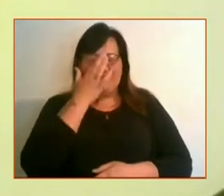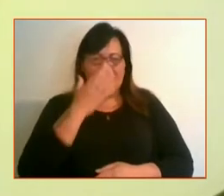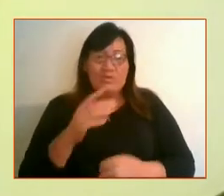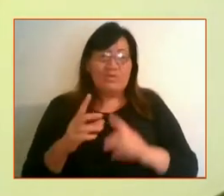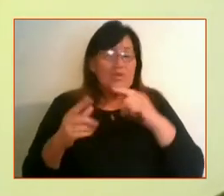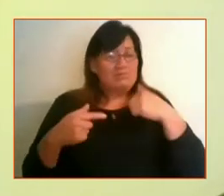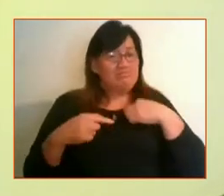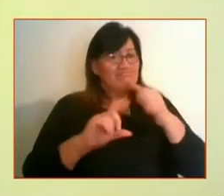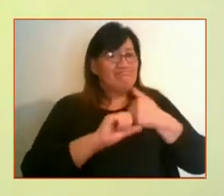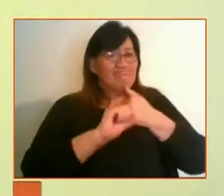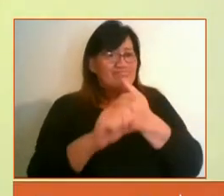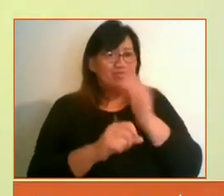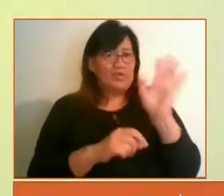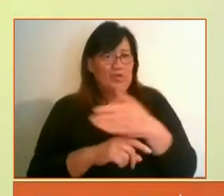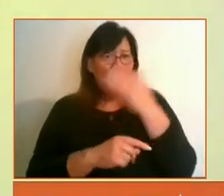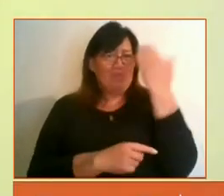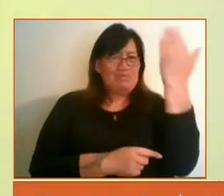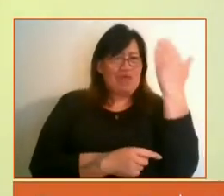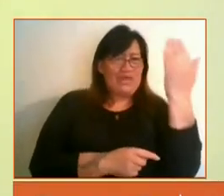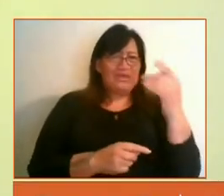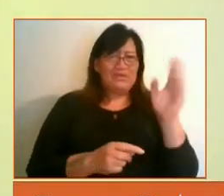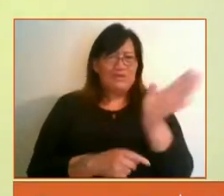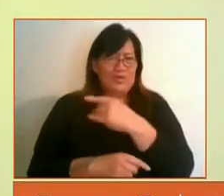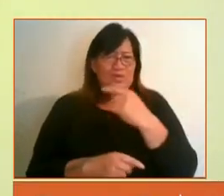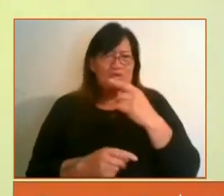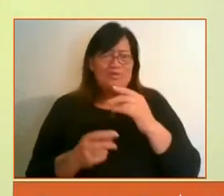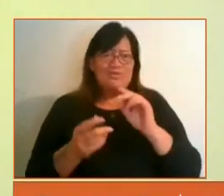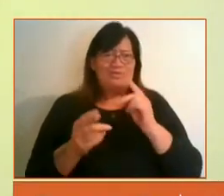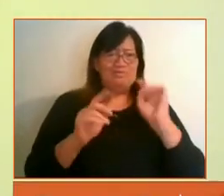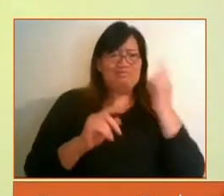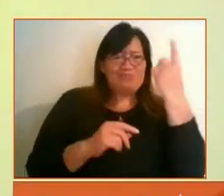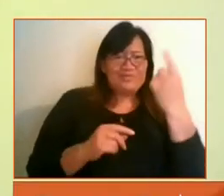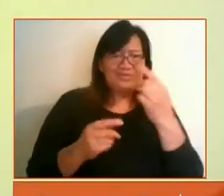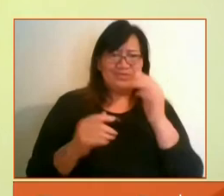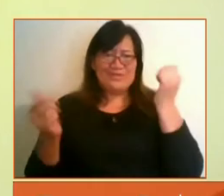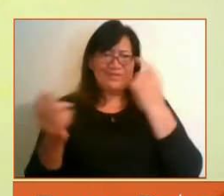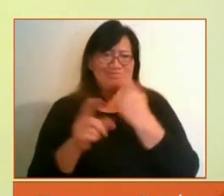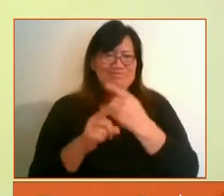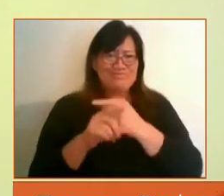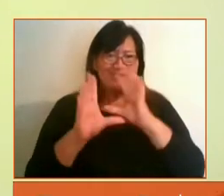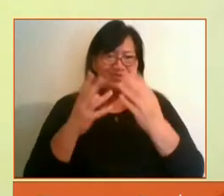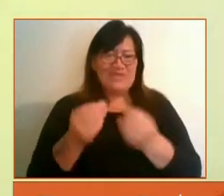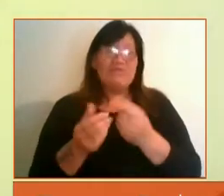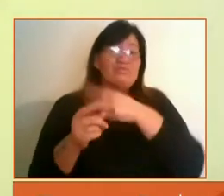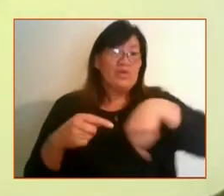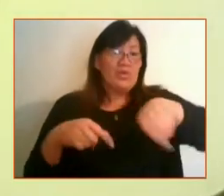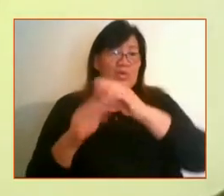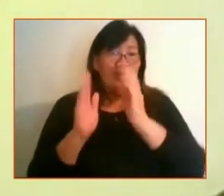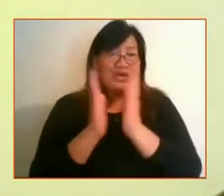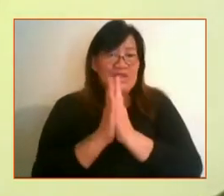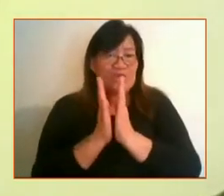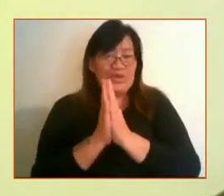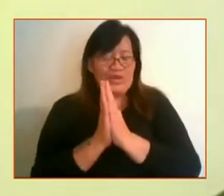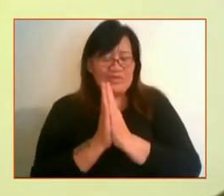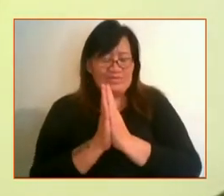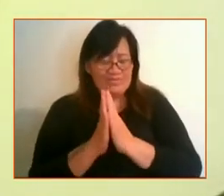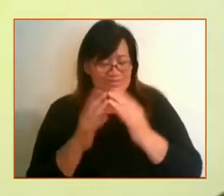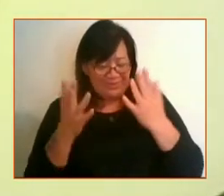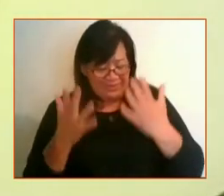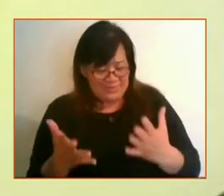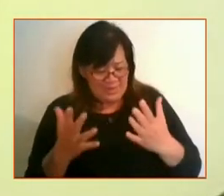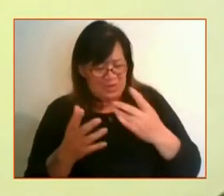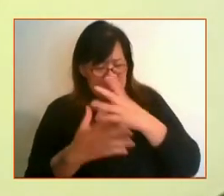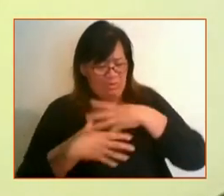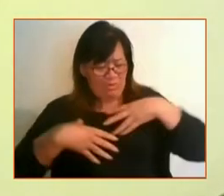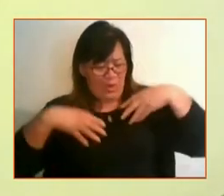Tautokona ngā mihi ki a koutou i ngā rangatire whāki atu i ngā kōrero. Mino i tātou. Tēnei rā, te mauri nui, te